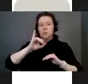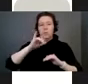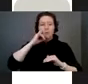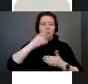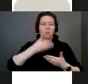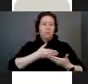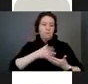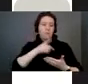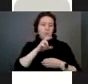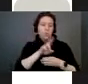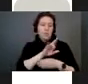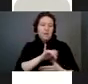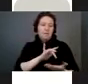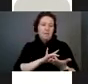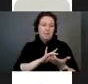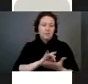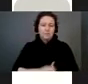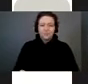take it.